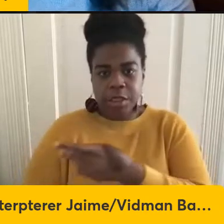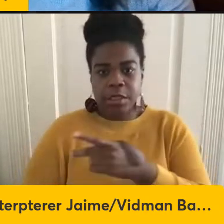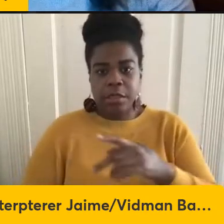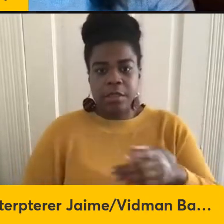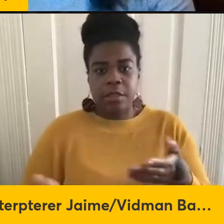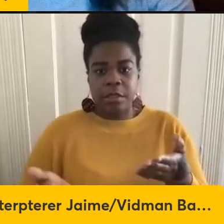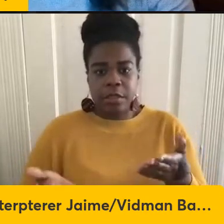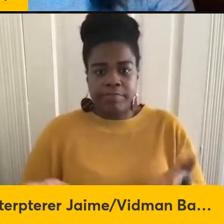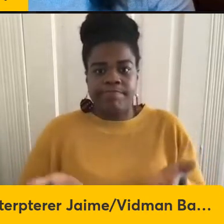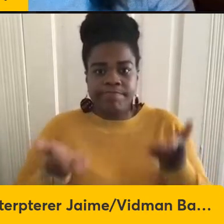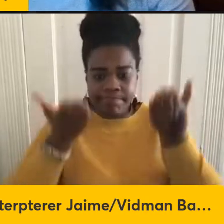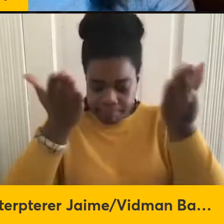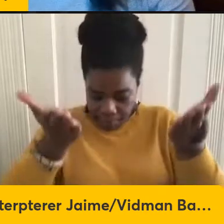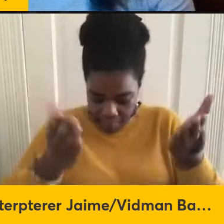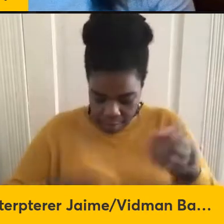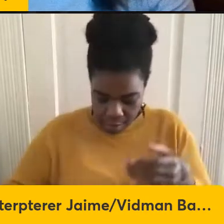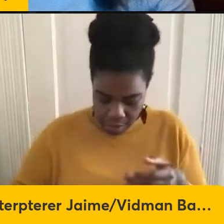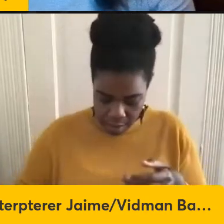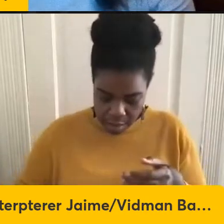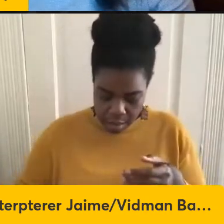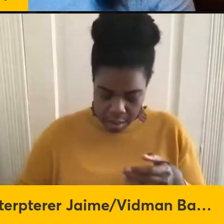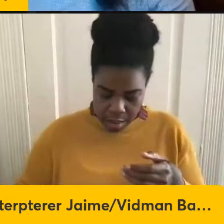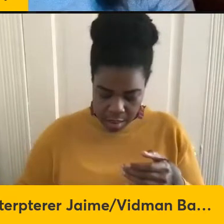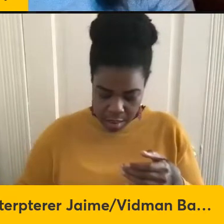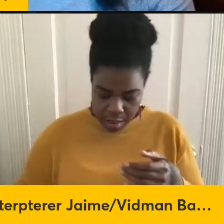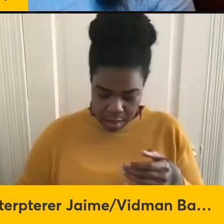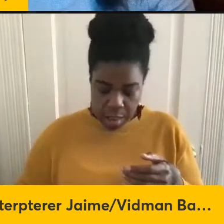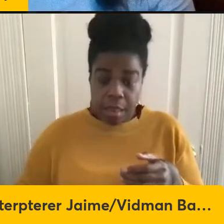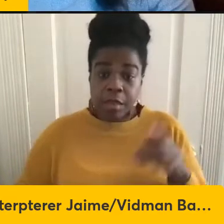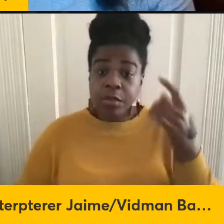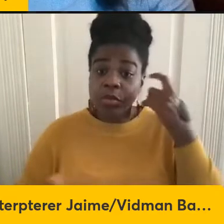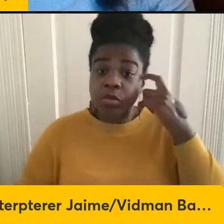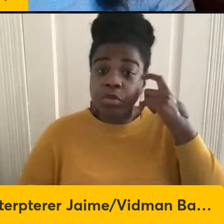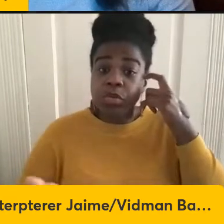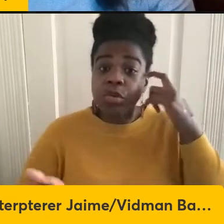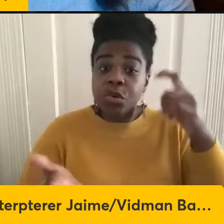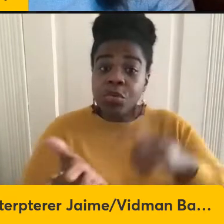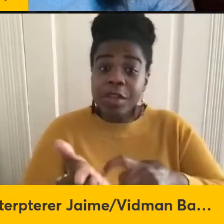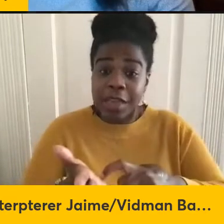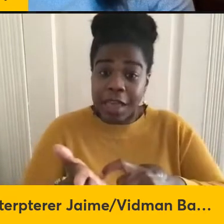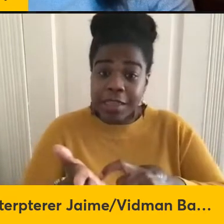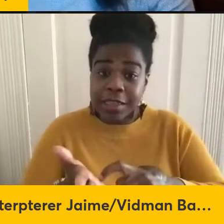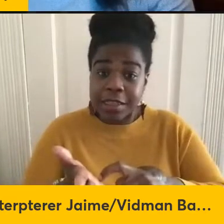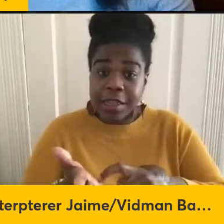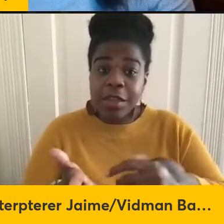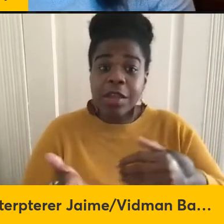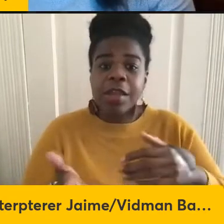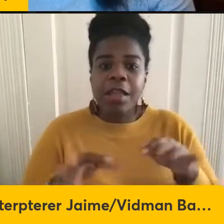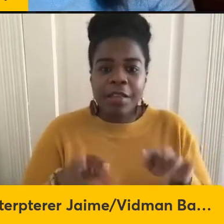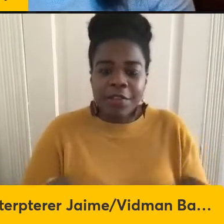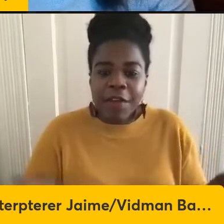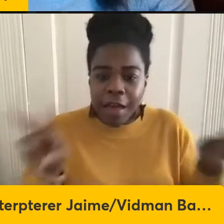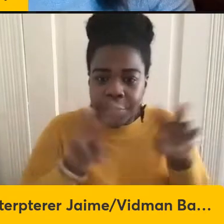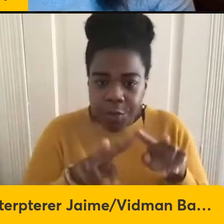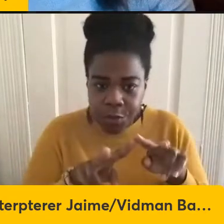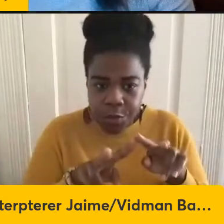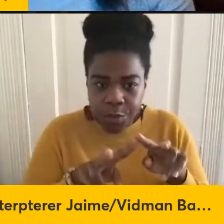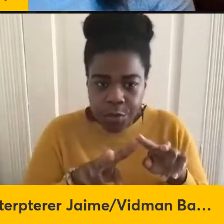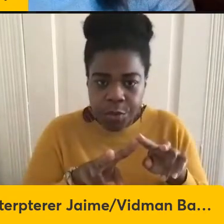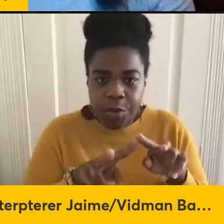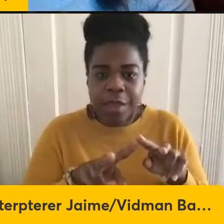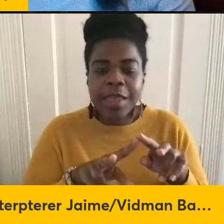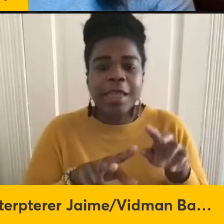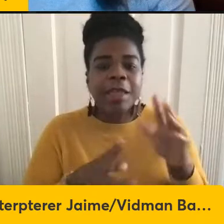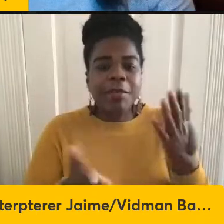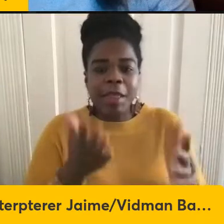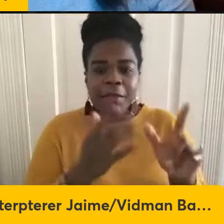think, at the crux of patient advocacy, is to realize that there is a value that we don't see maybe in lab